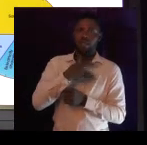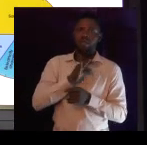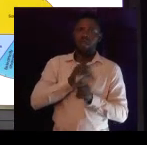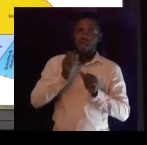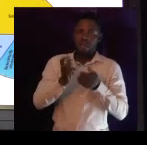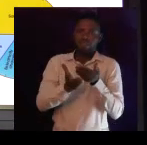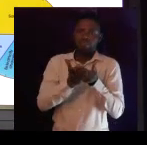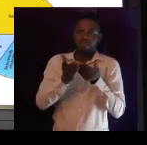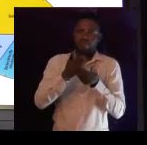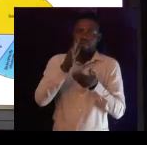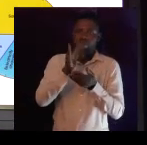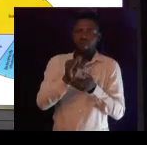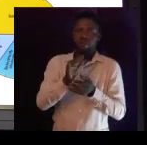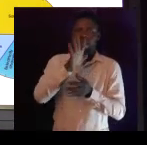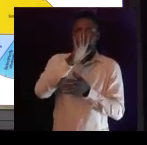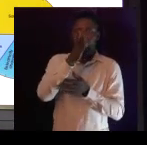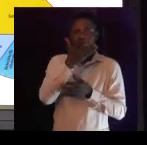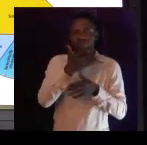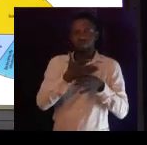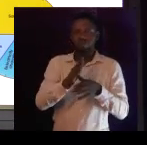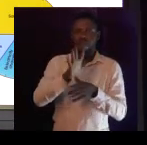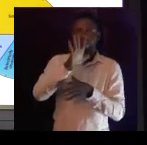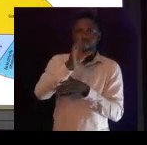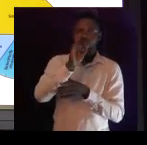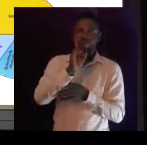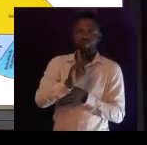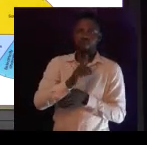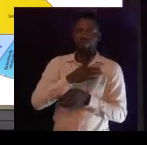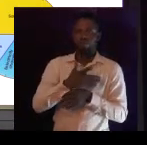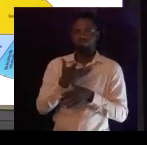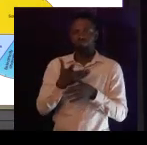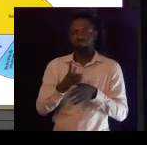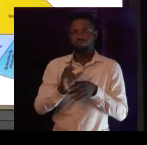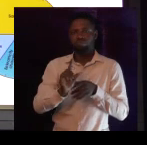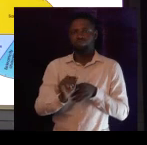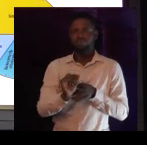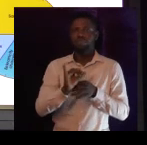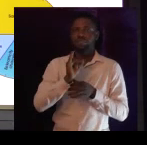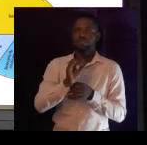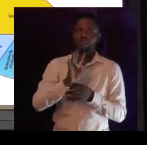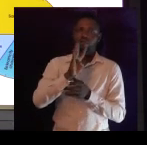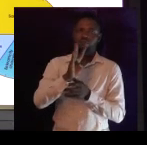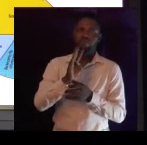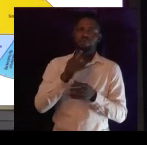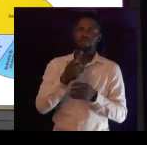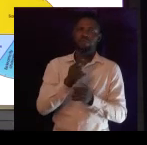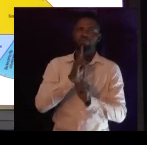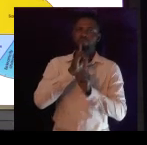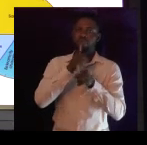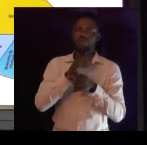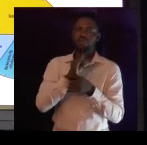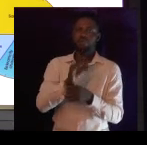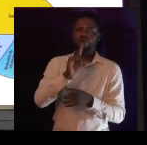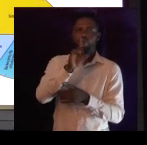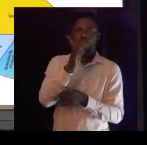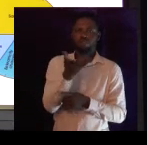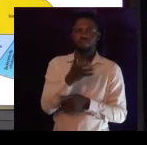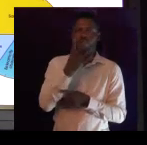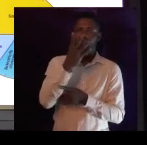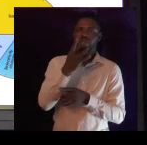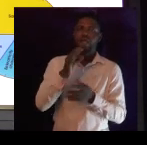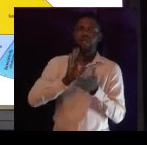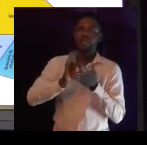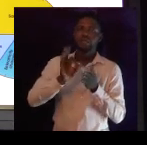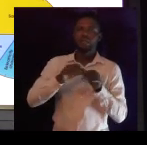can simplify this further. 5 goes here 1, 5 goes here 4. So the total fraction is now 1 over 4. It's as simple as counting how